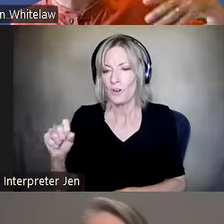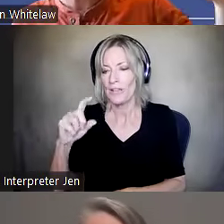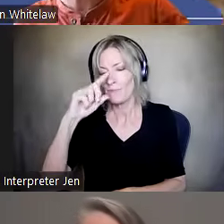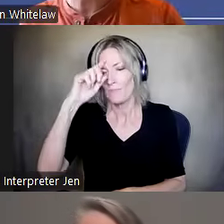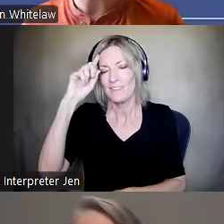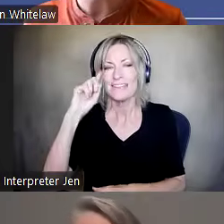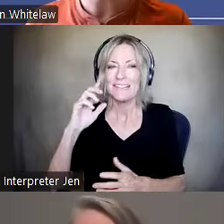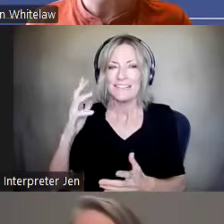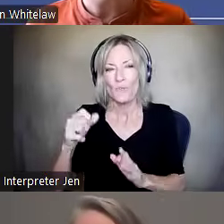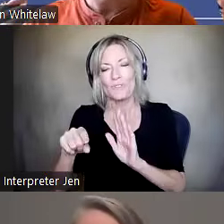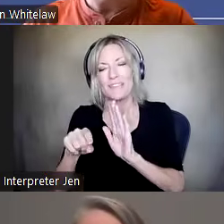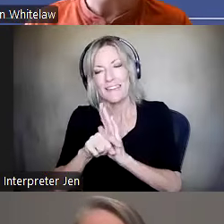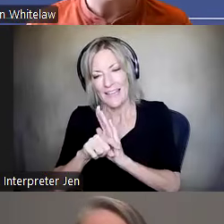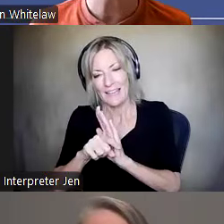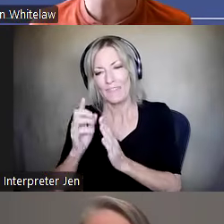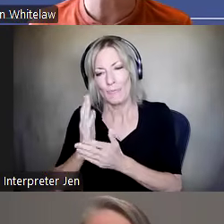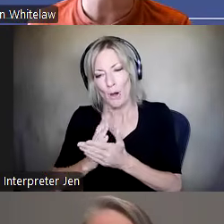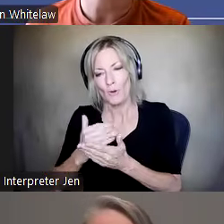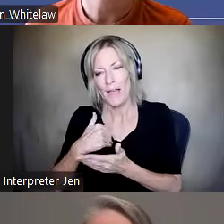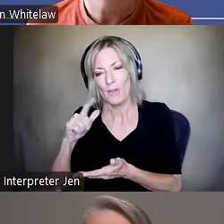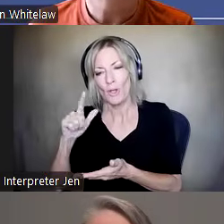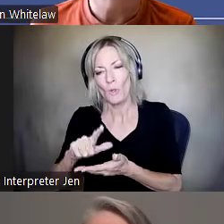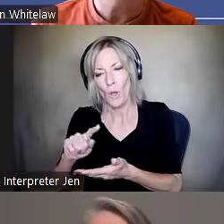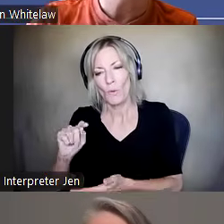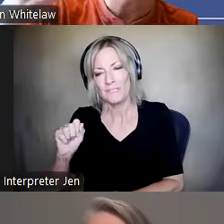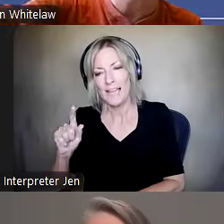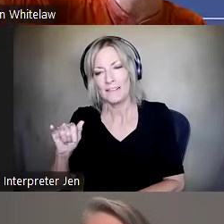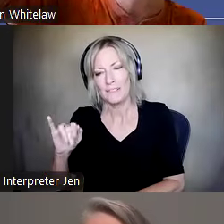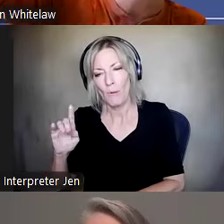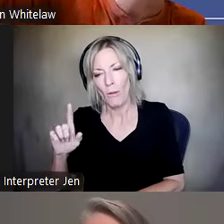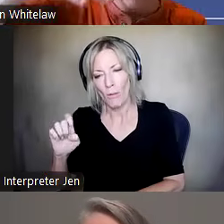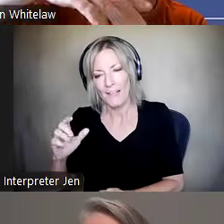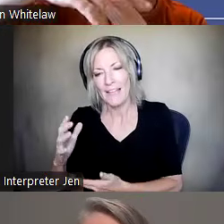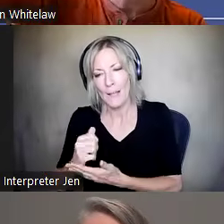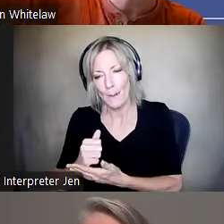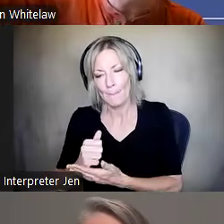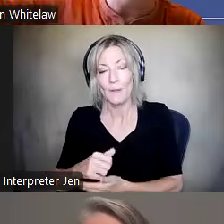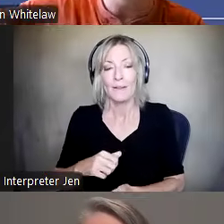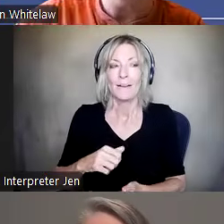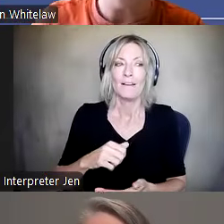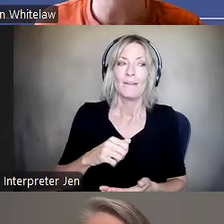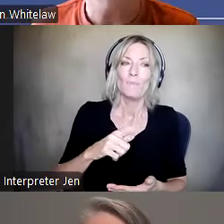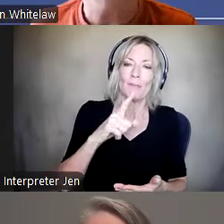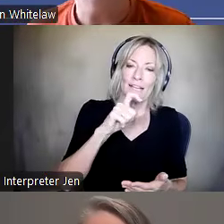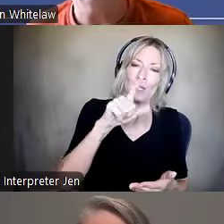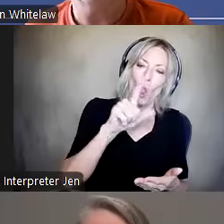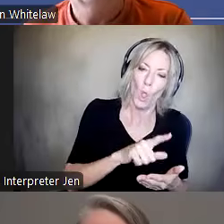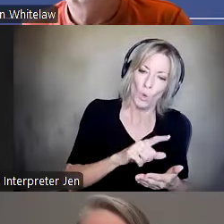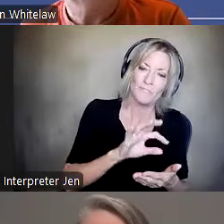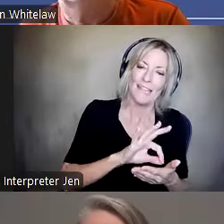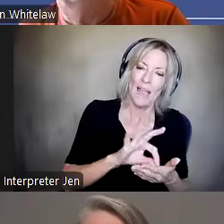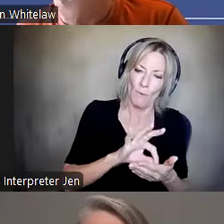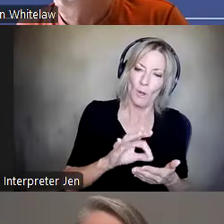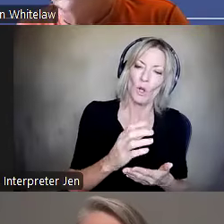a downside to having a low taxable income. It's that it then is also lowering what the countable earnings are for your